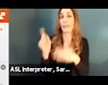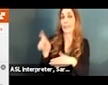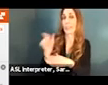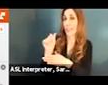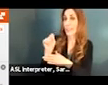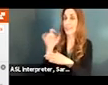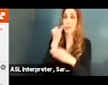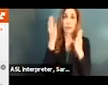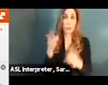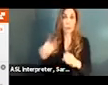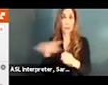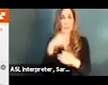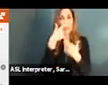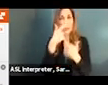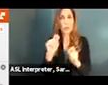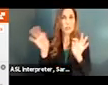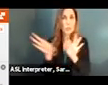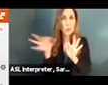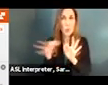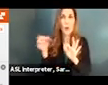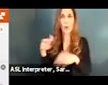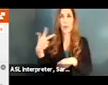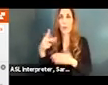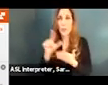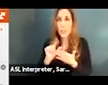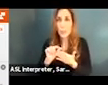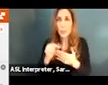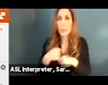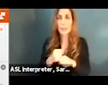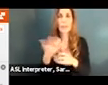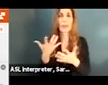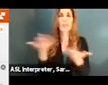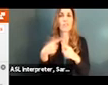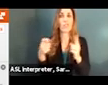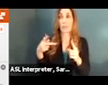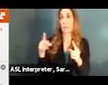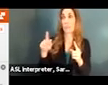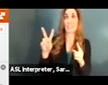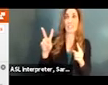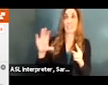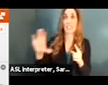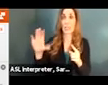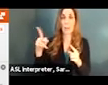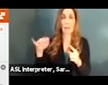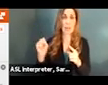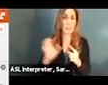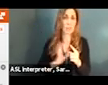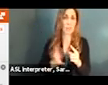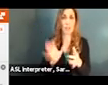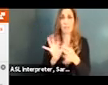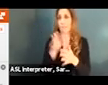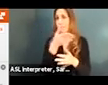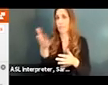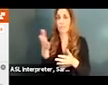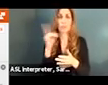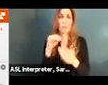who's interested in sewing or 3D printing or making things out of PVC pipes, please feel free to join our Facebook group. I'll put the link in the chat for that